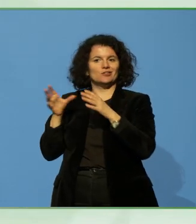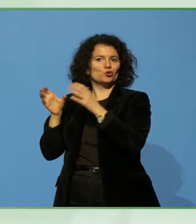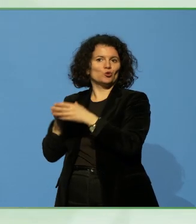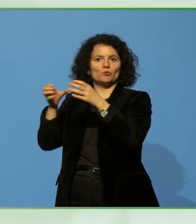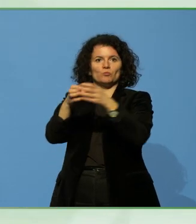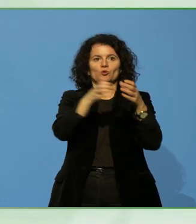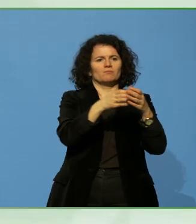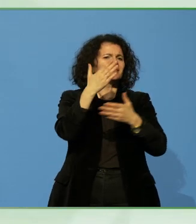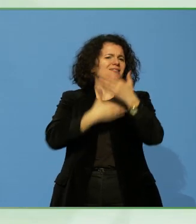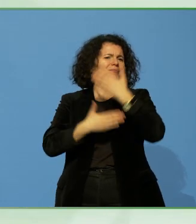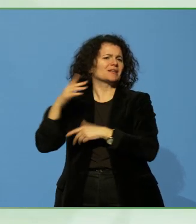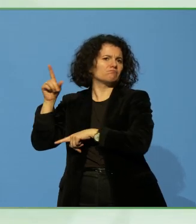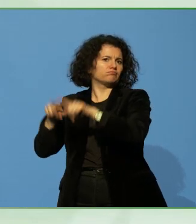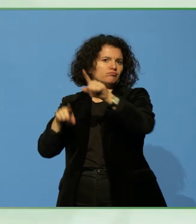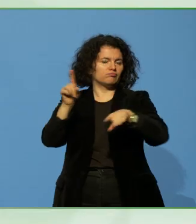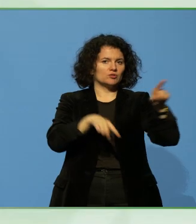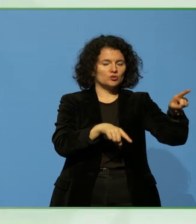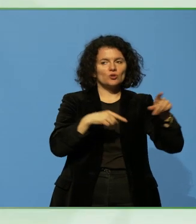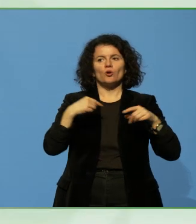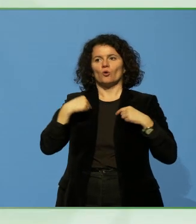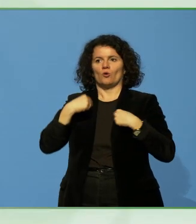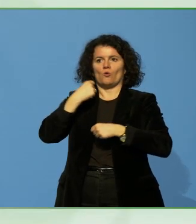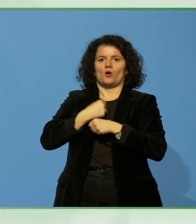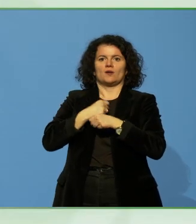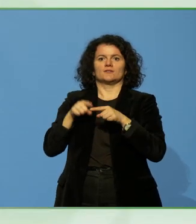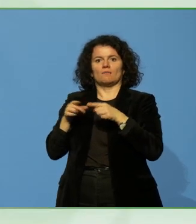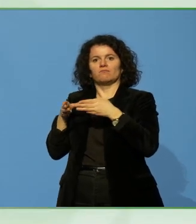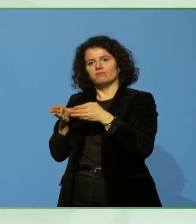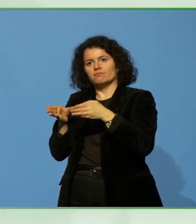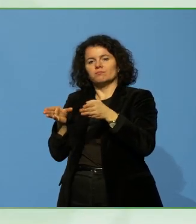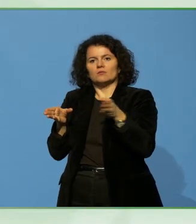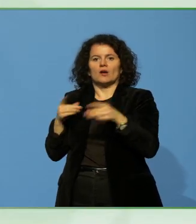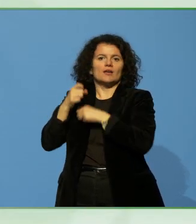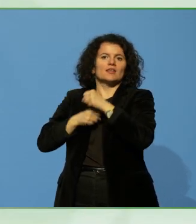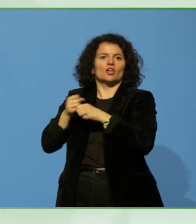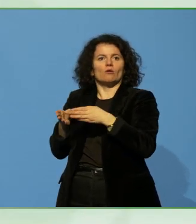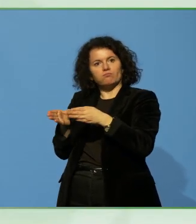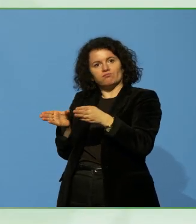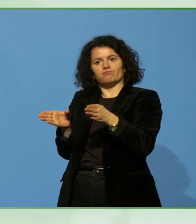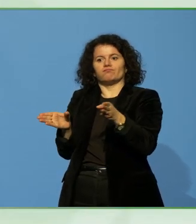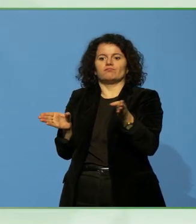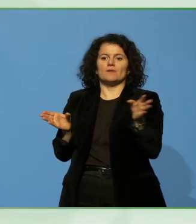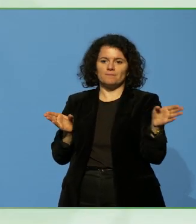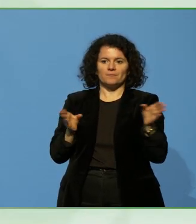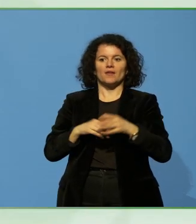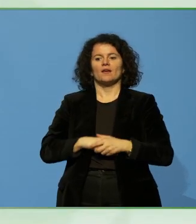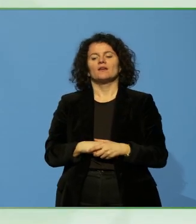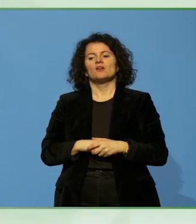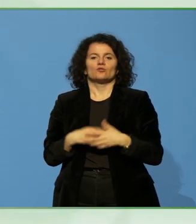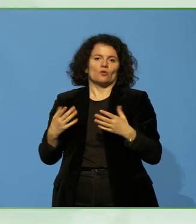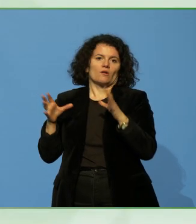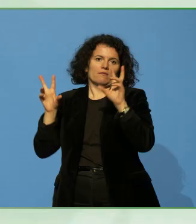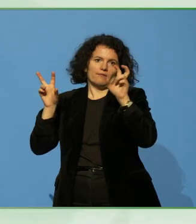with disabilities is rather big. So that's also why we have segmented them in different